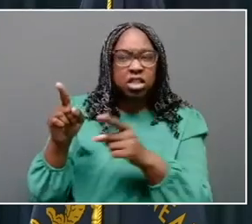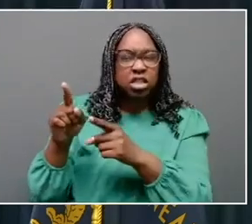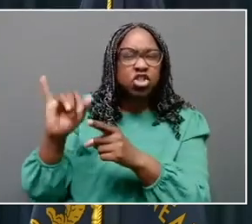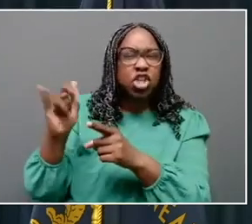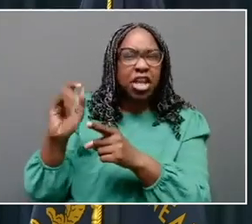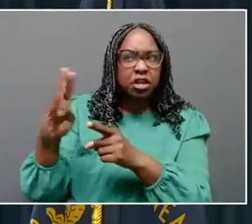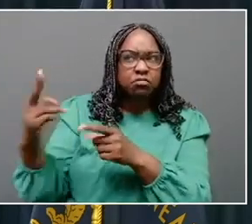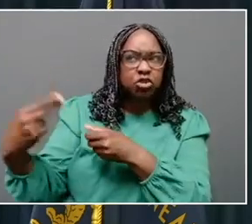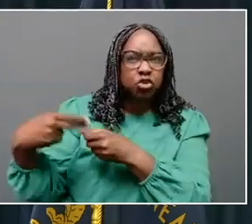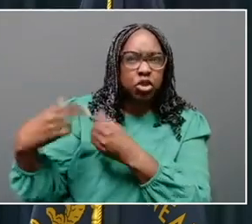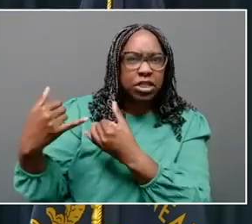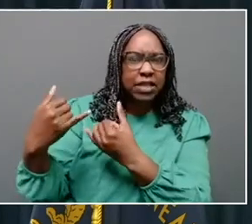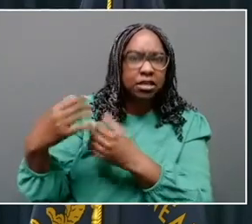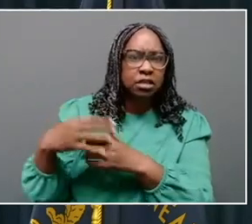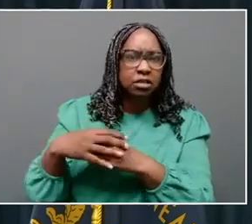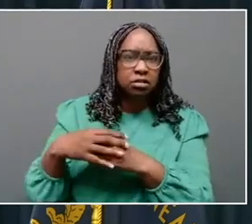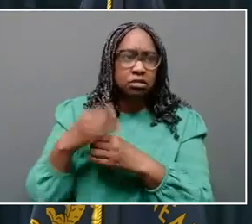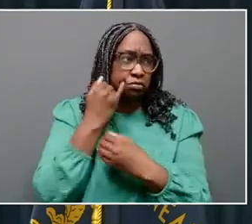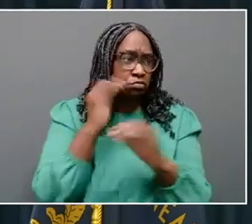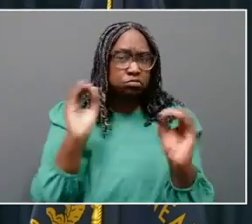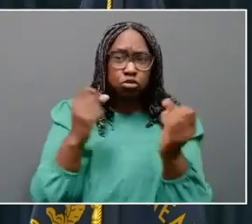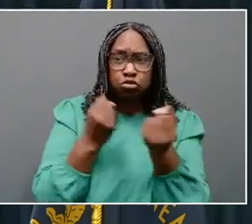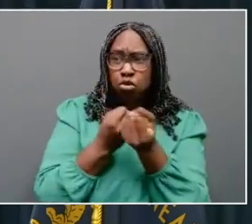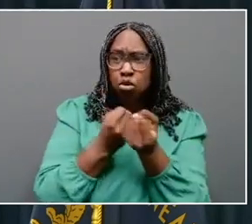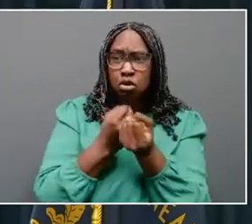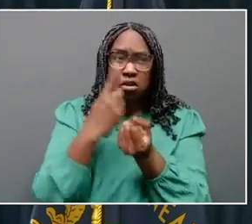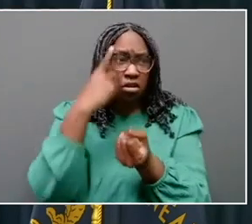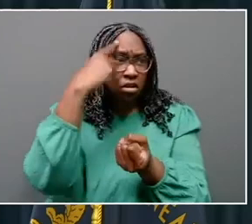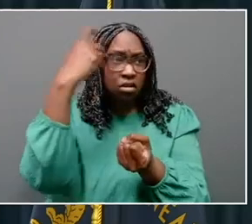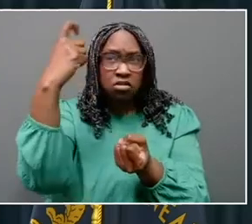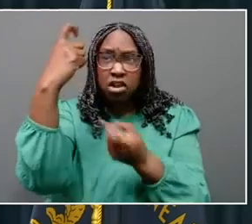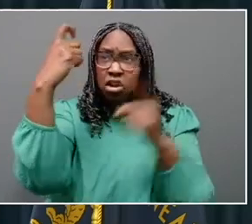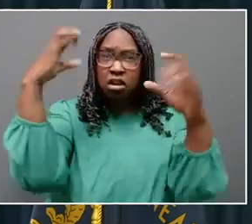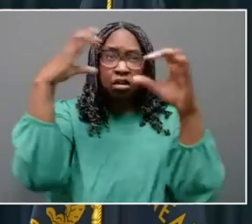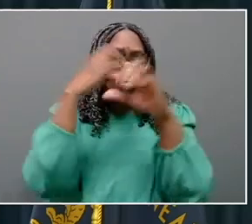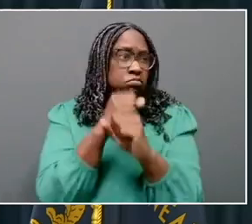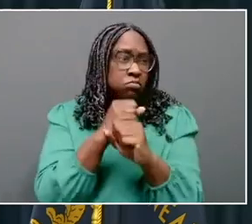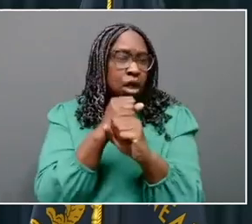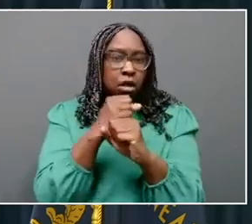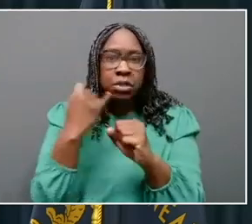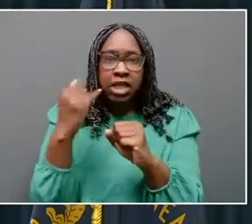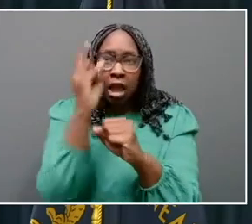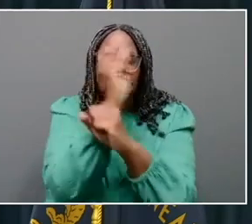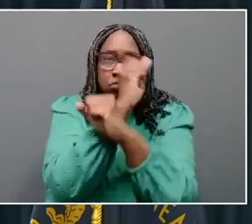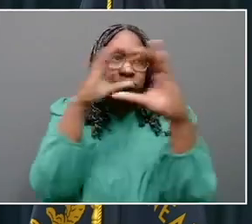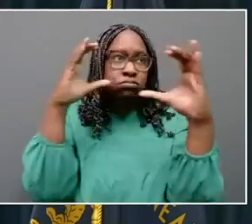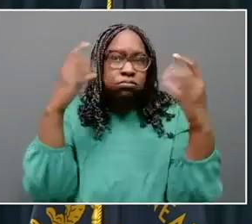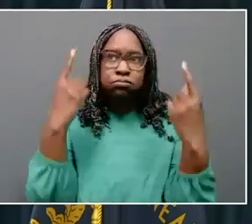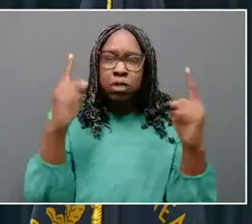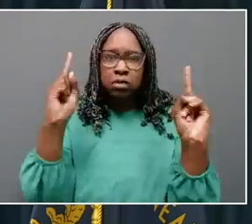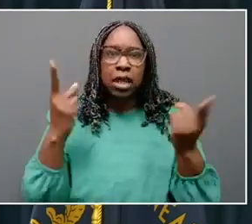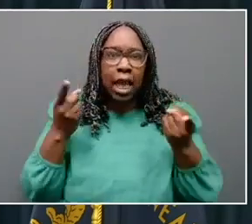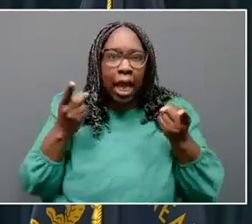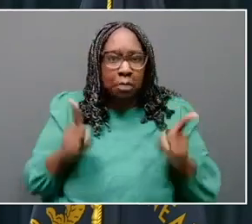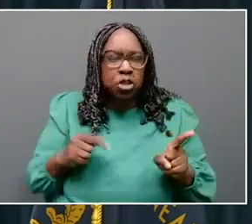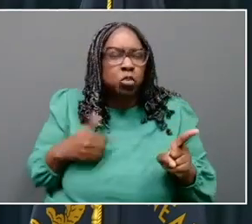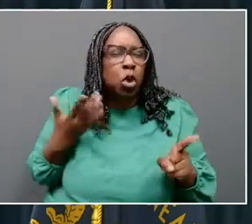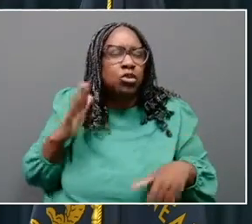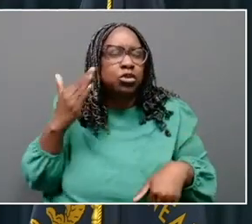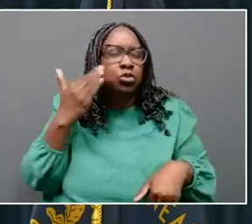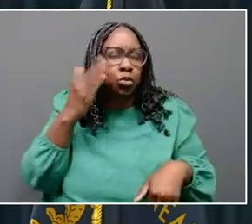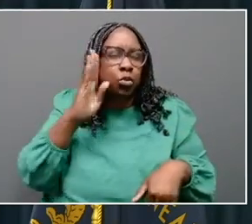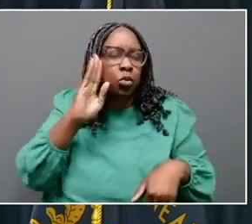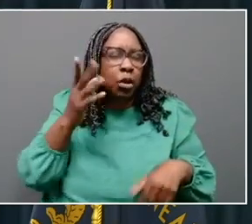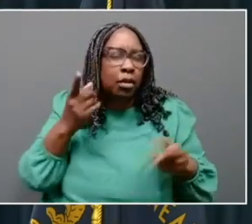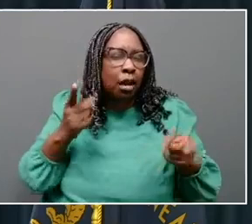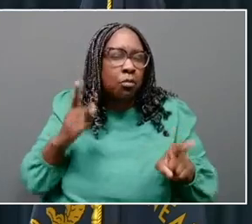was merely a dream. Now this dream is realized in Eastern Kentucky. This is actually happening. We knew it would happen with the leadership at the local and